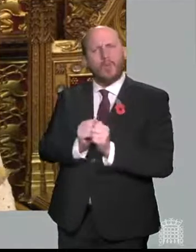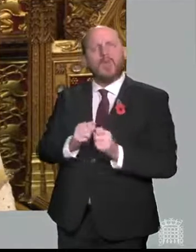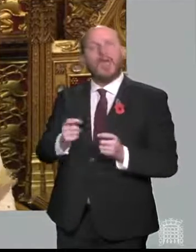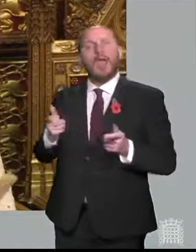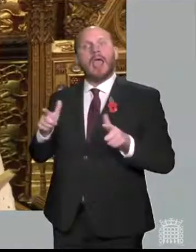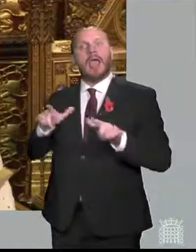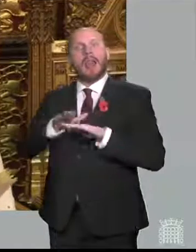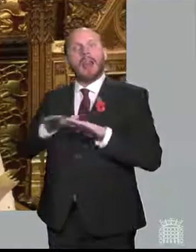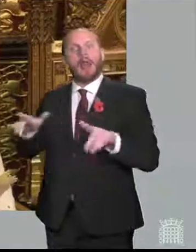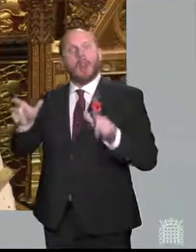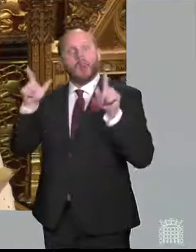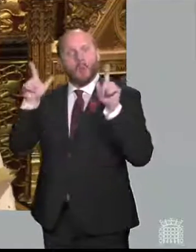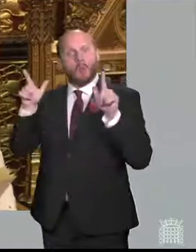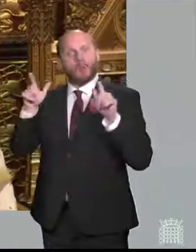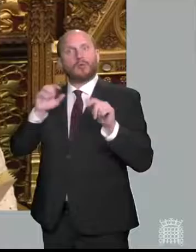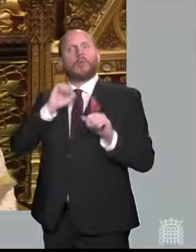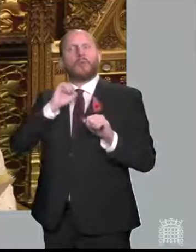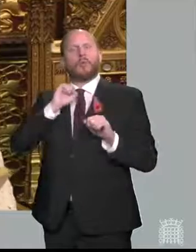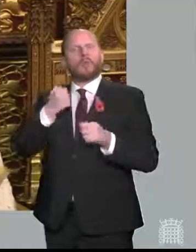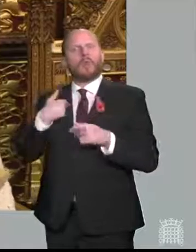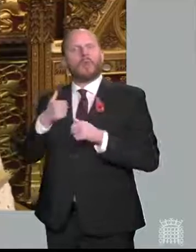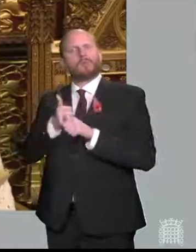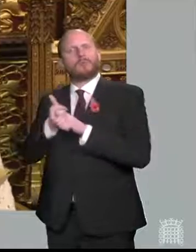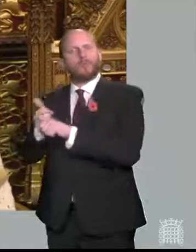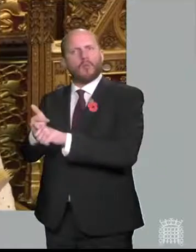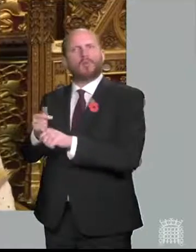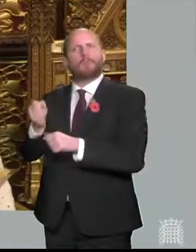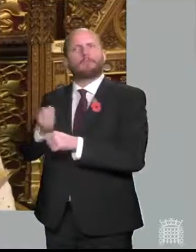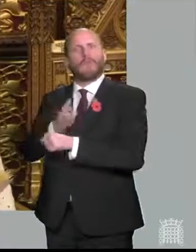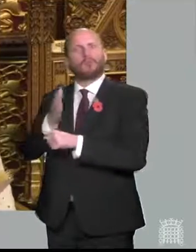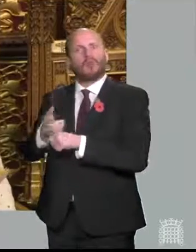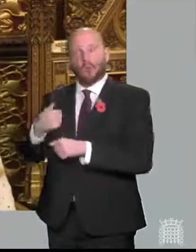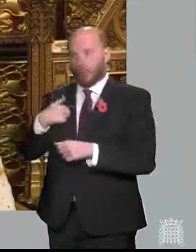from reforms to provide certainty